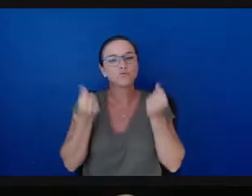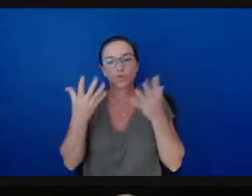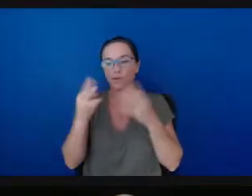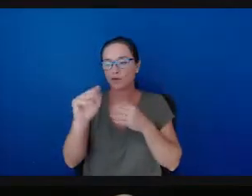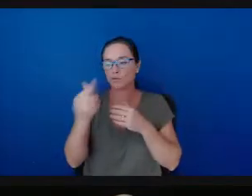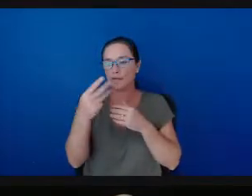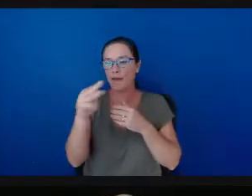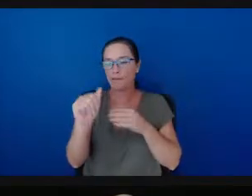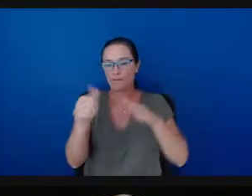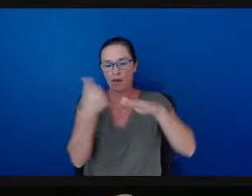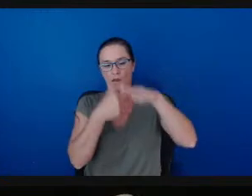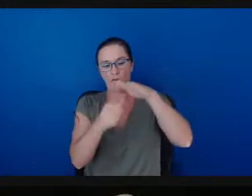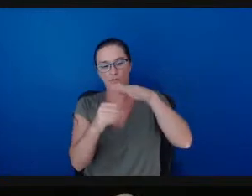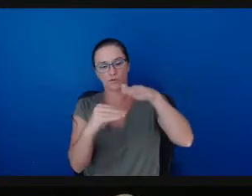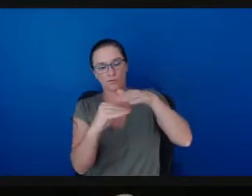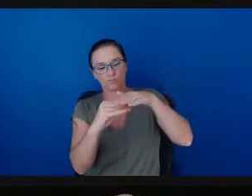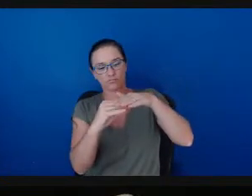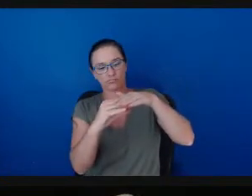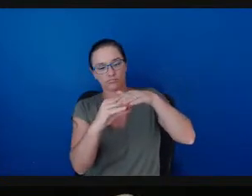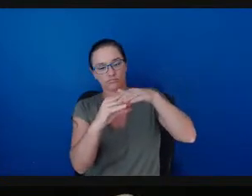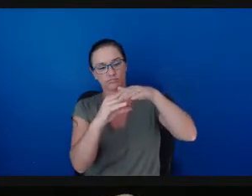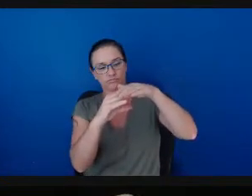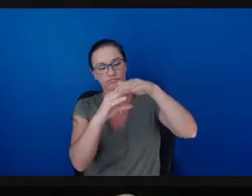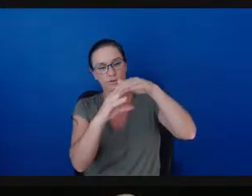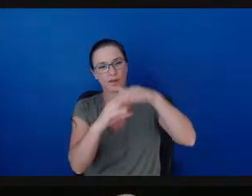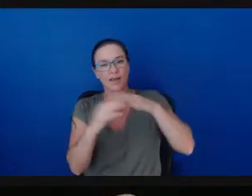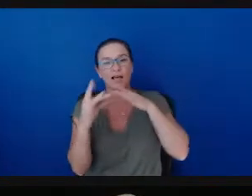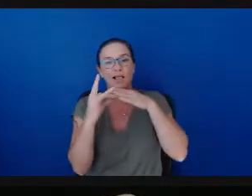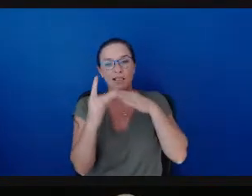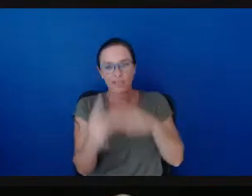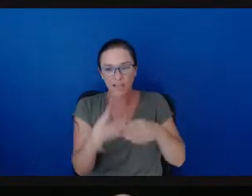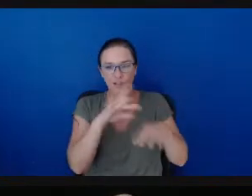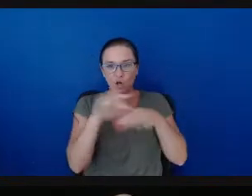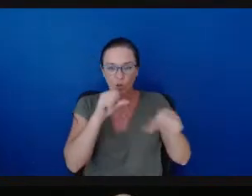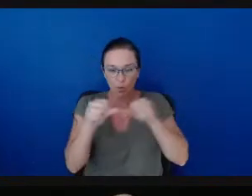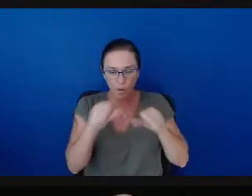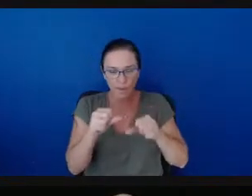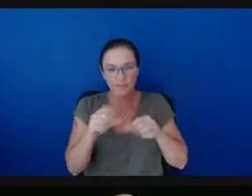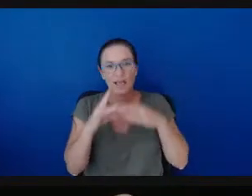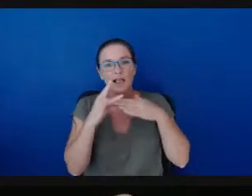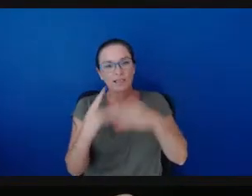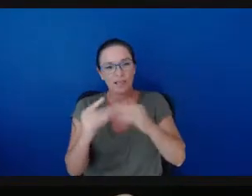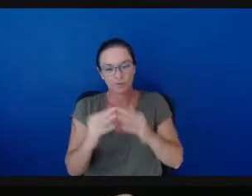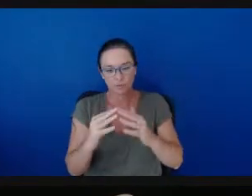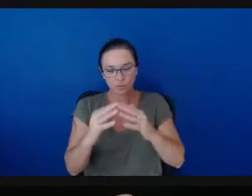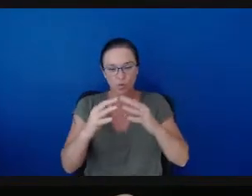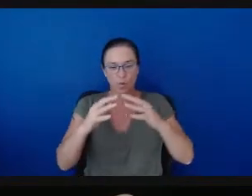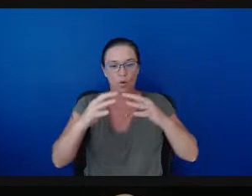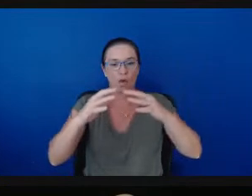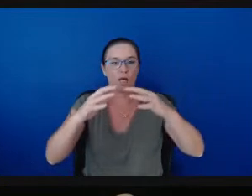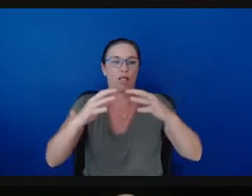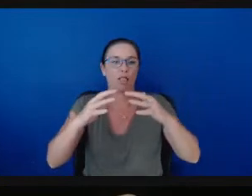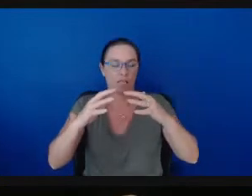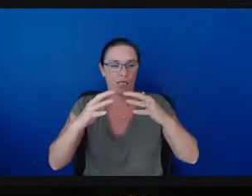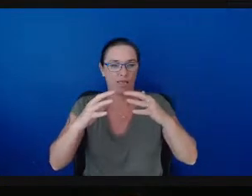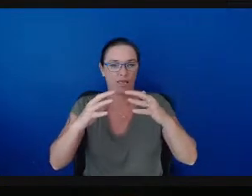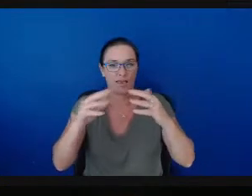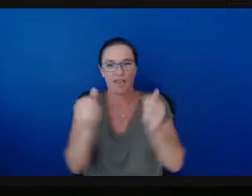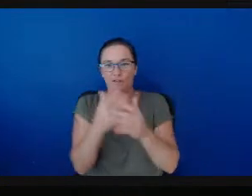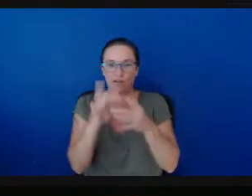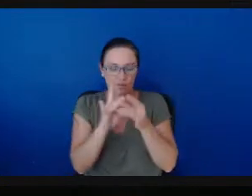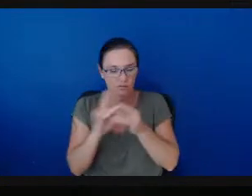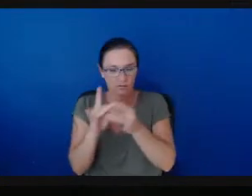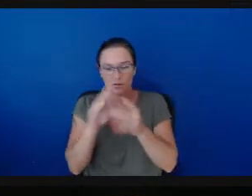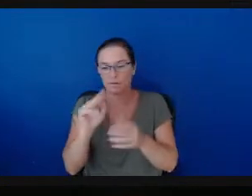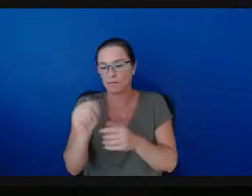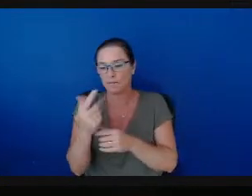That also led to the earthquakes. That also led to the swelling. So the common cause is too much magma. And everything we see is all the symptoms